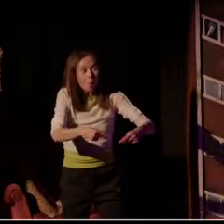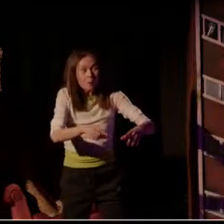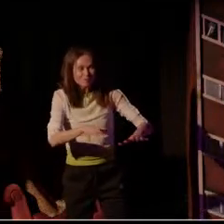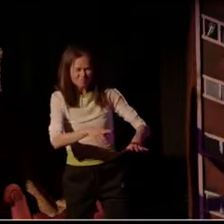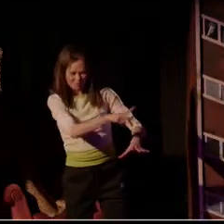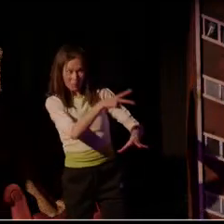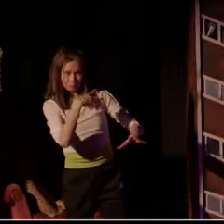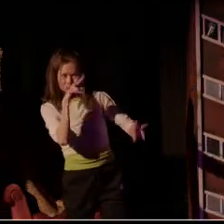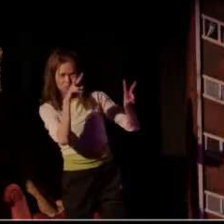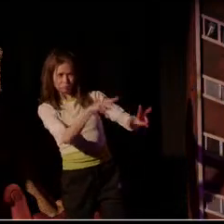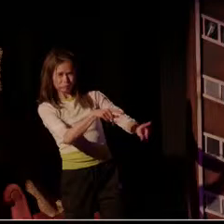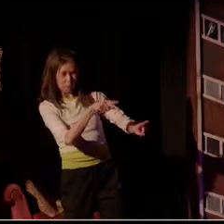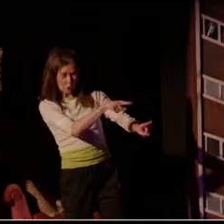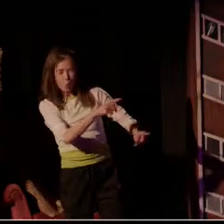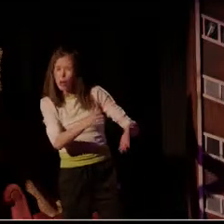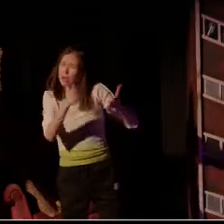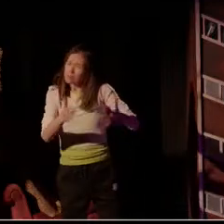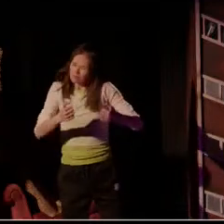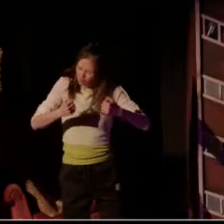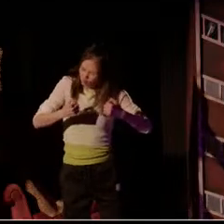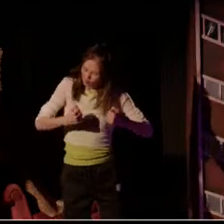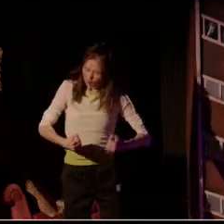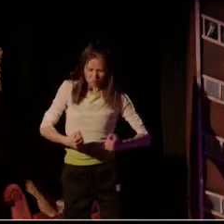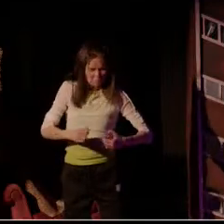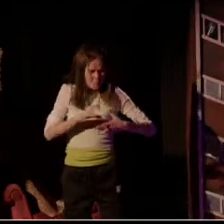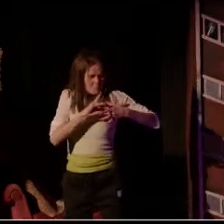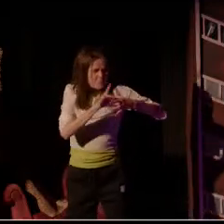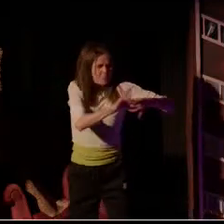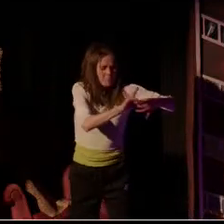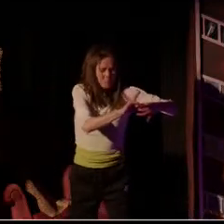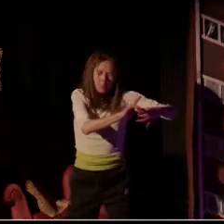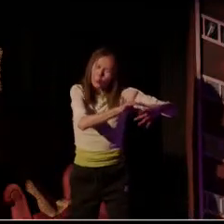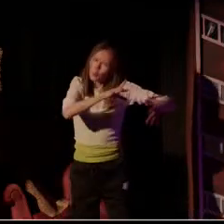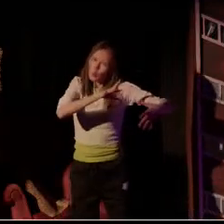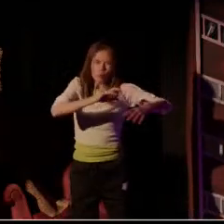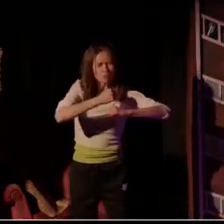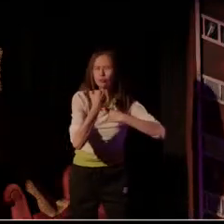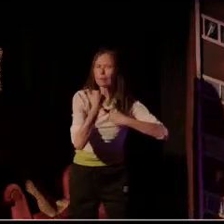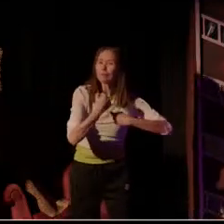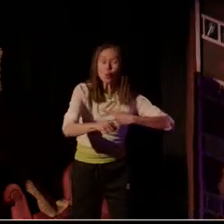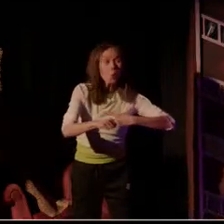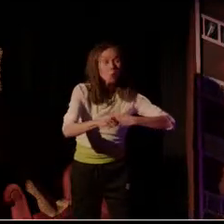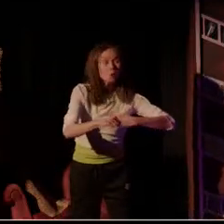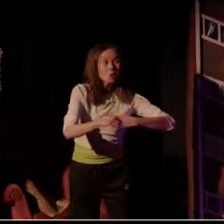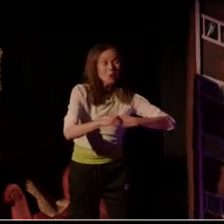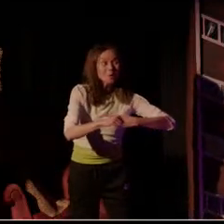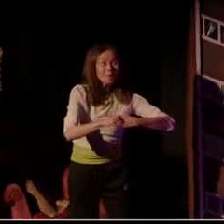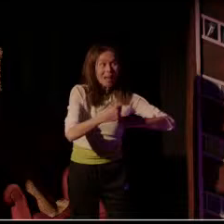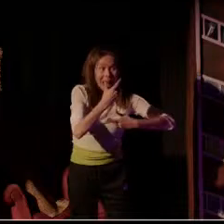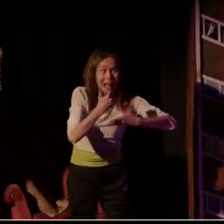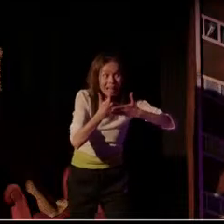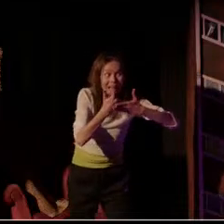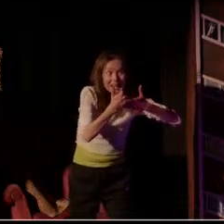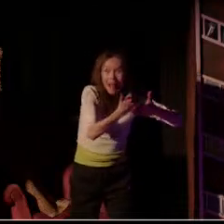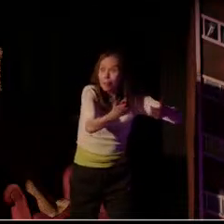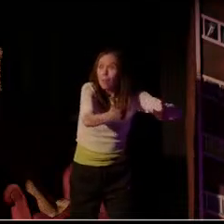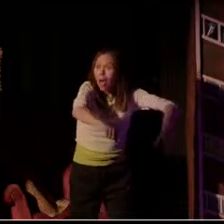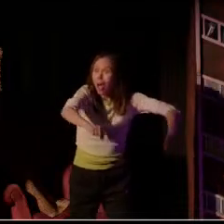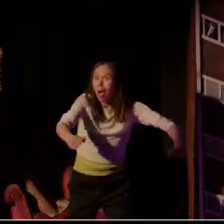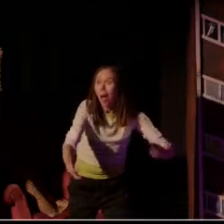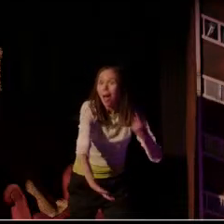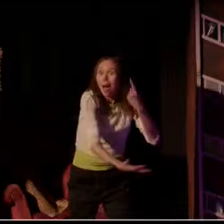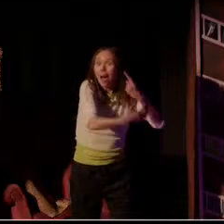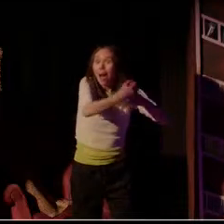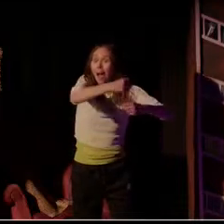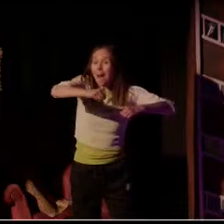rather court madness, God forbid, than be parted from, and there you'll marry her. And in